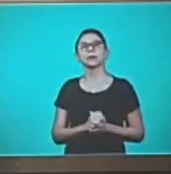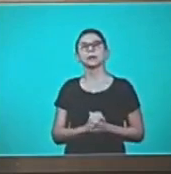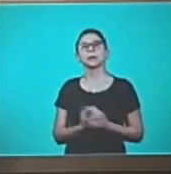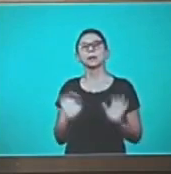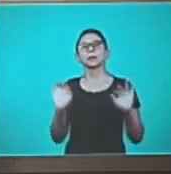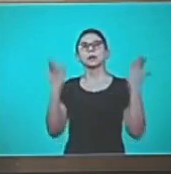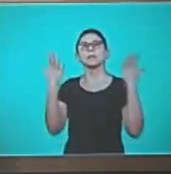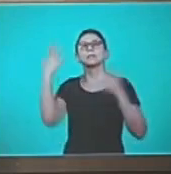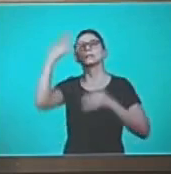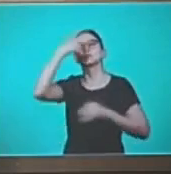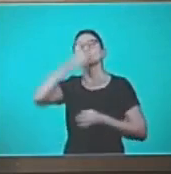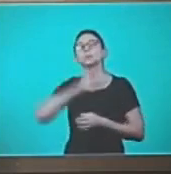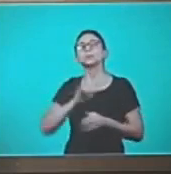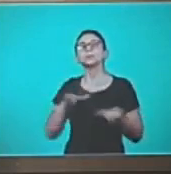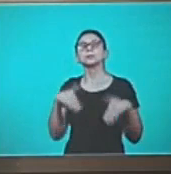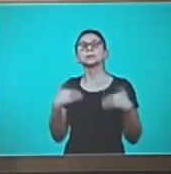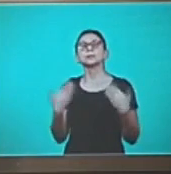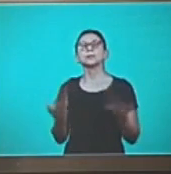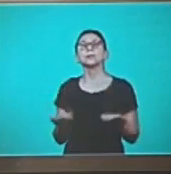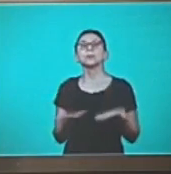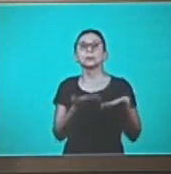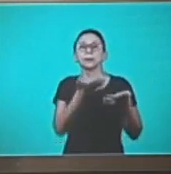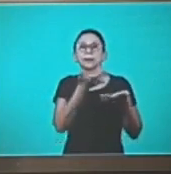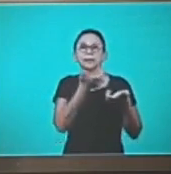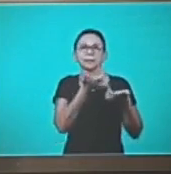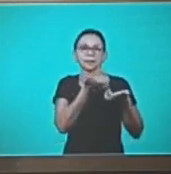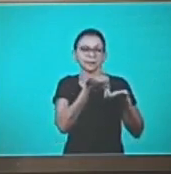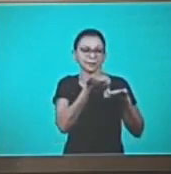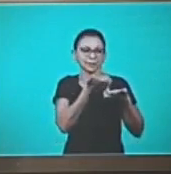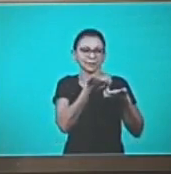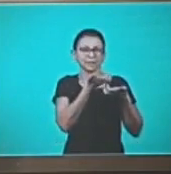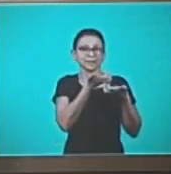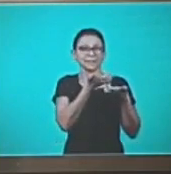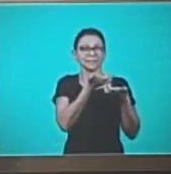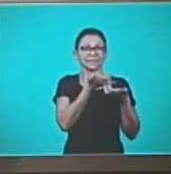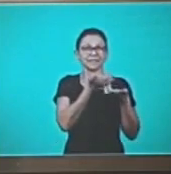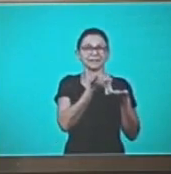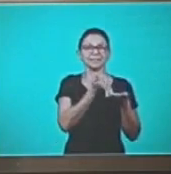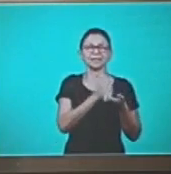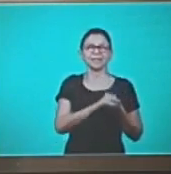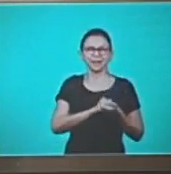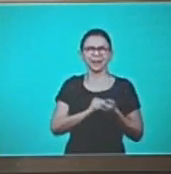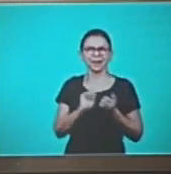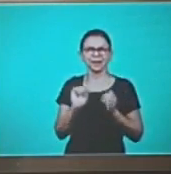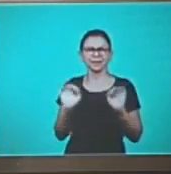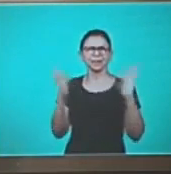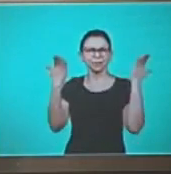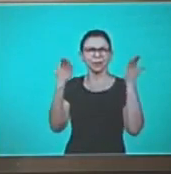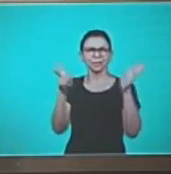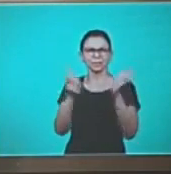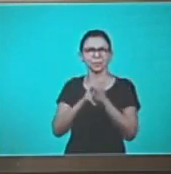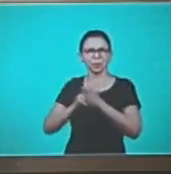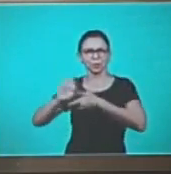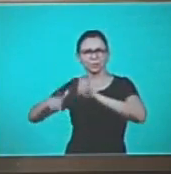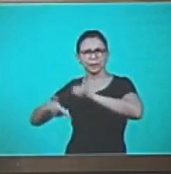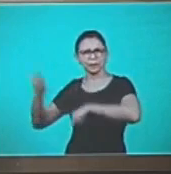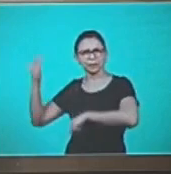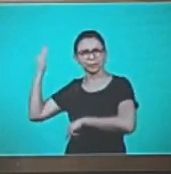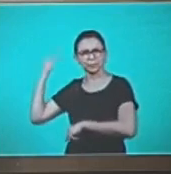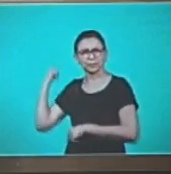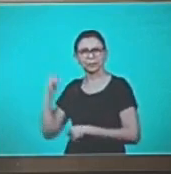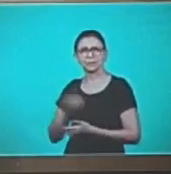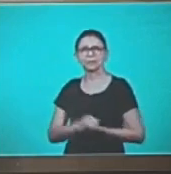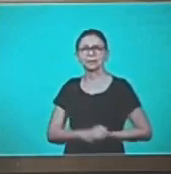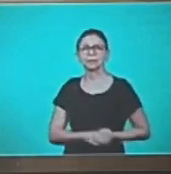this feast is the lamp lit, is the light lit. Because the groom is coming at